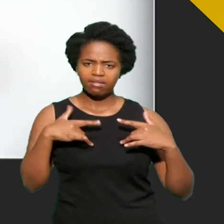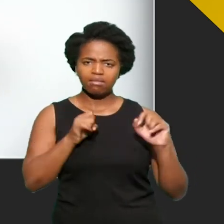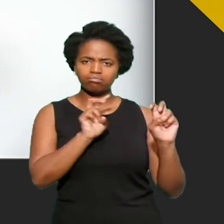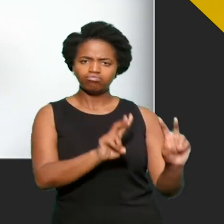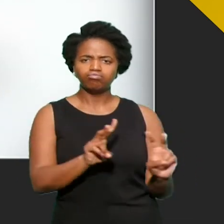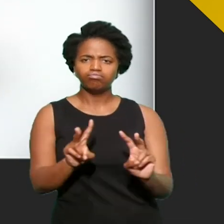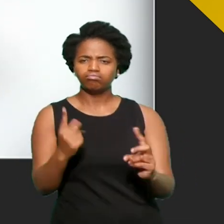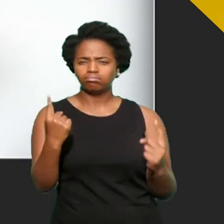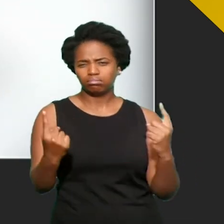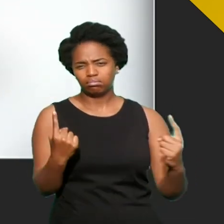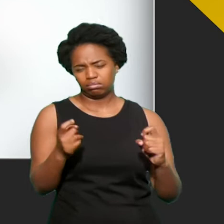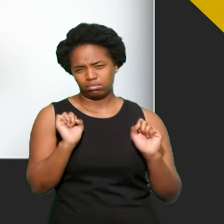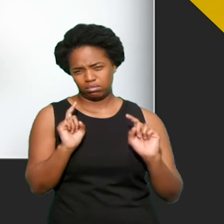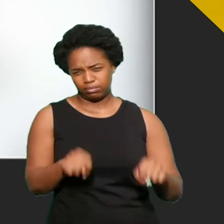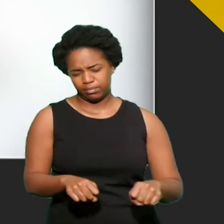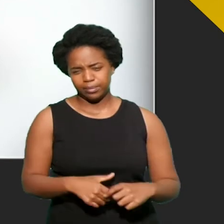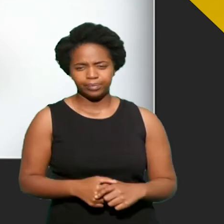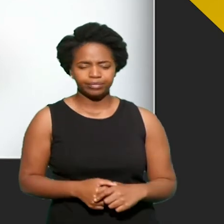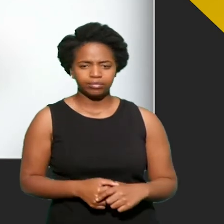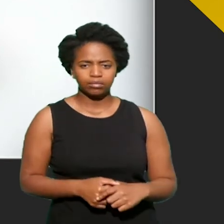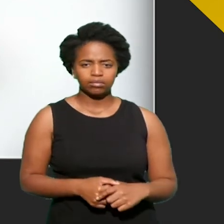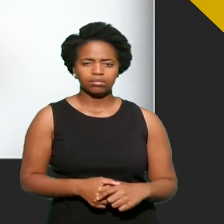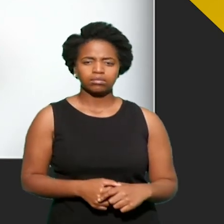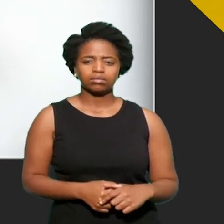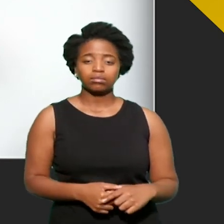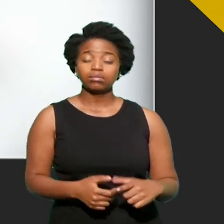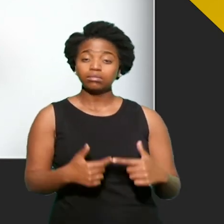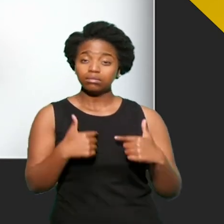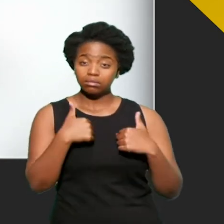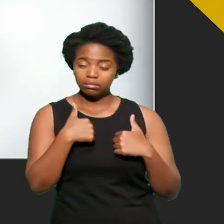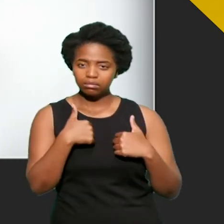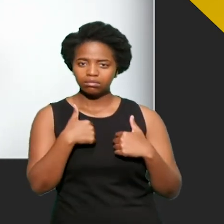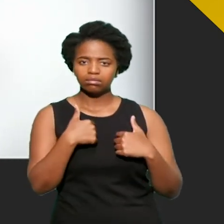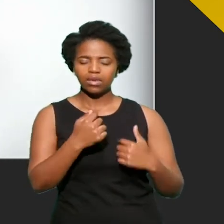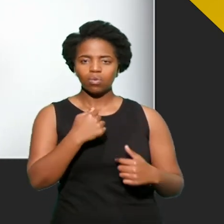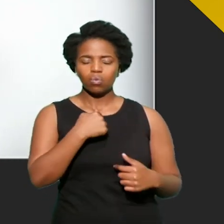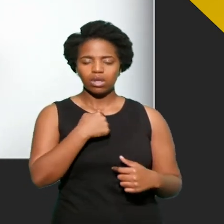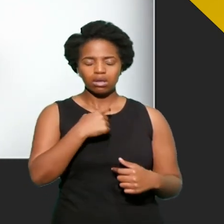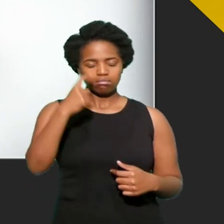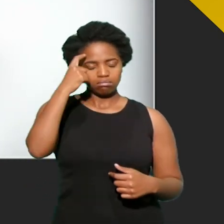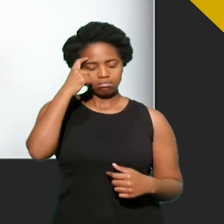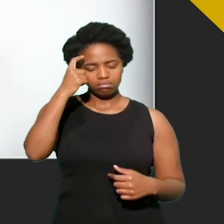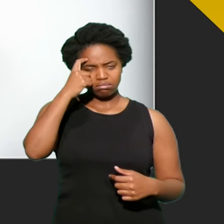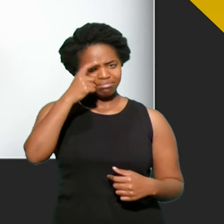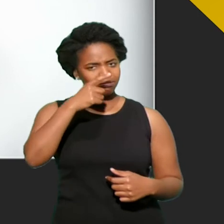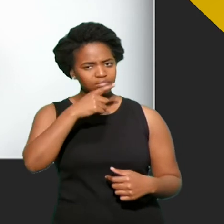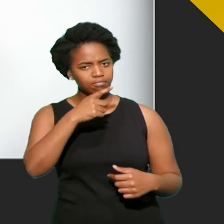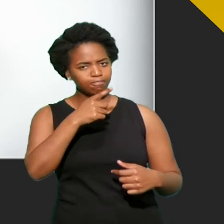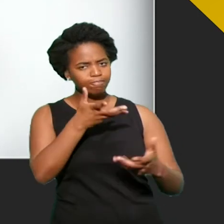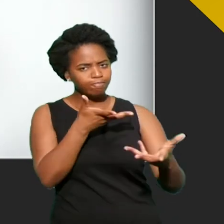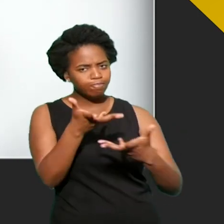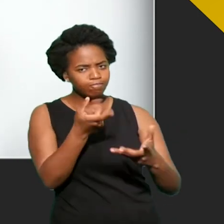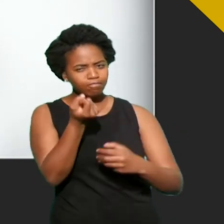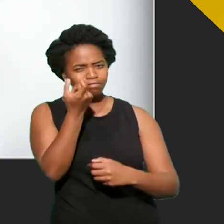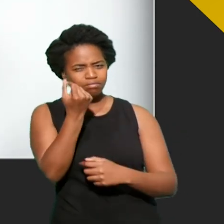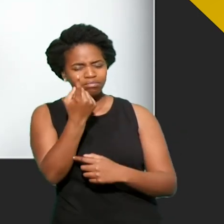other. We have sacrificed our voice of reason for violence. Where